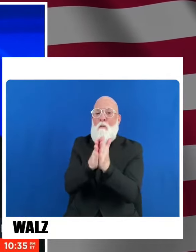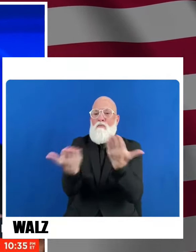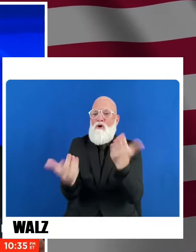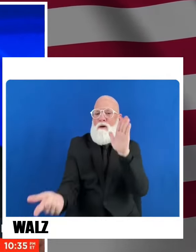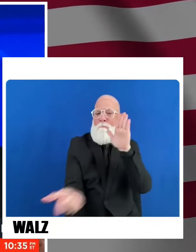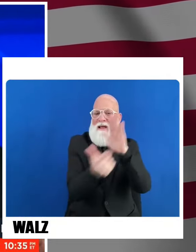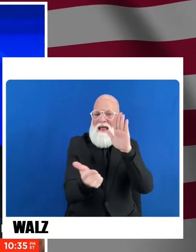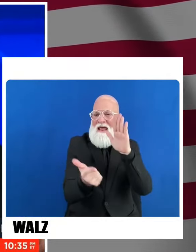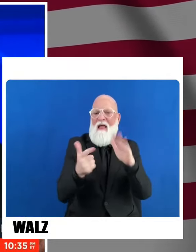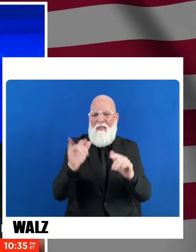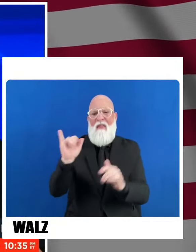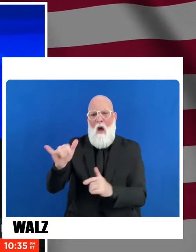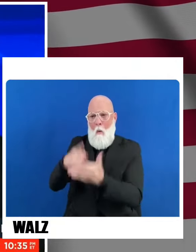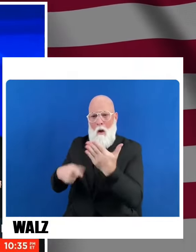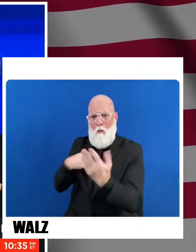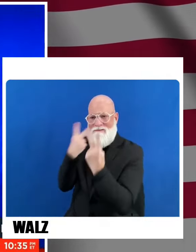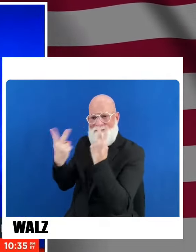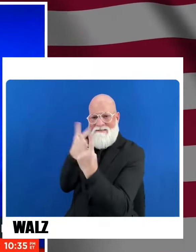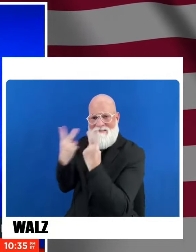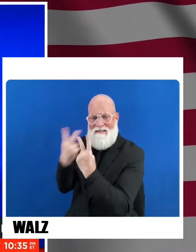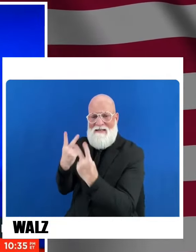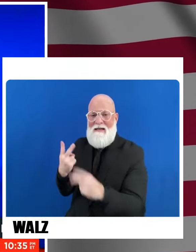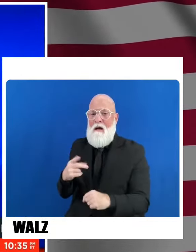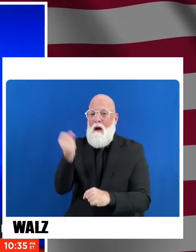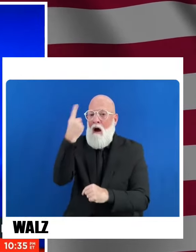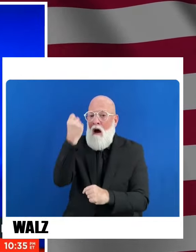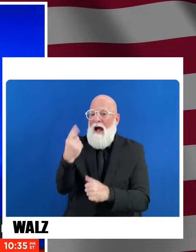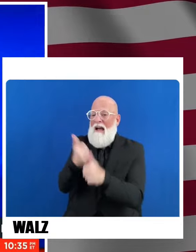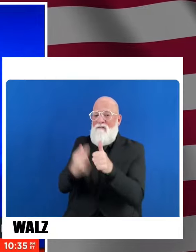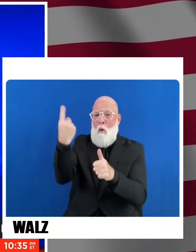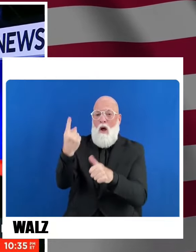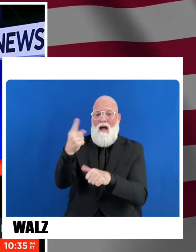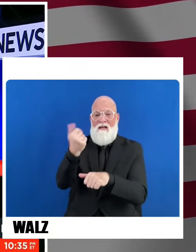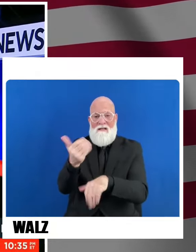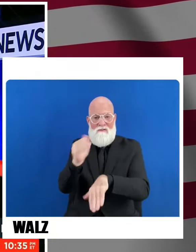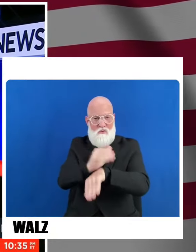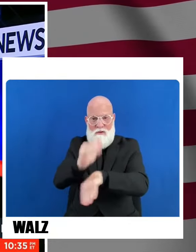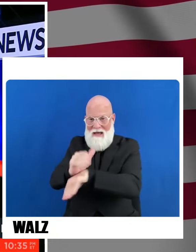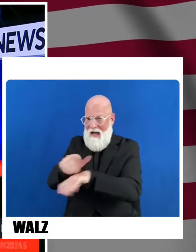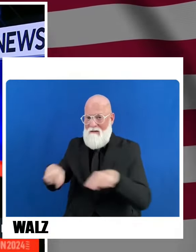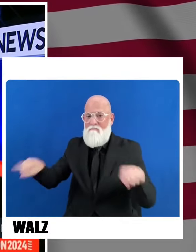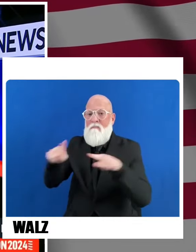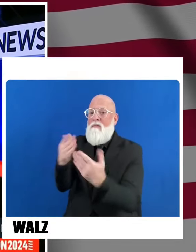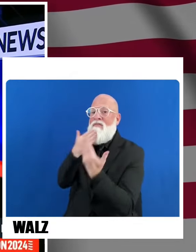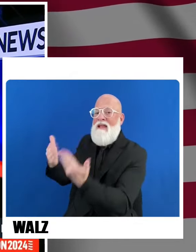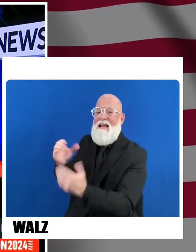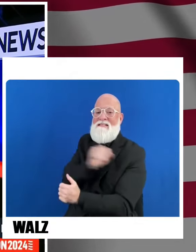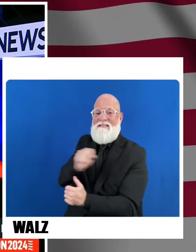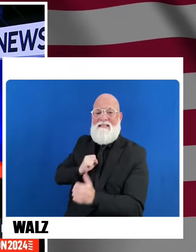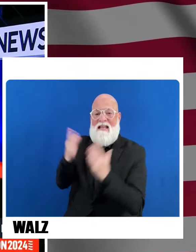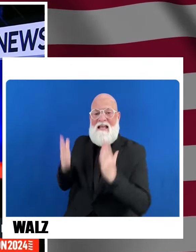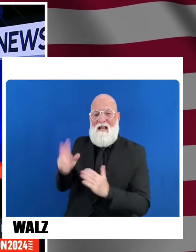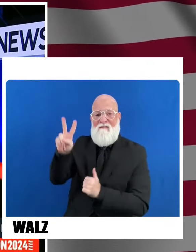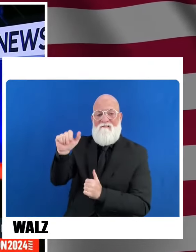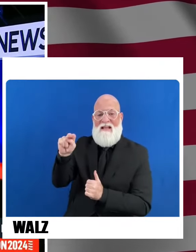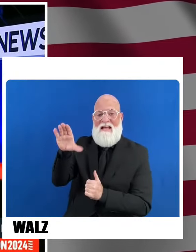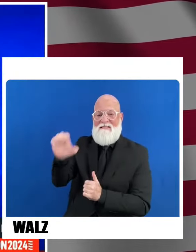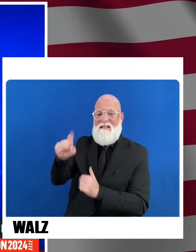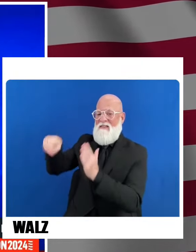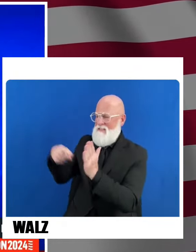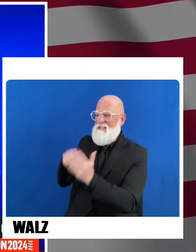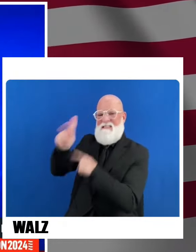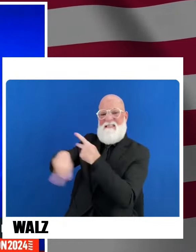for everyone tonight, and I'm going to thank Senator Vance. I think this is the conversation they want to hear. And I